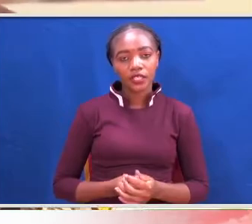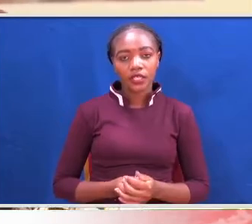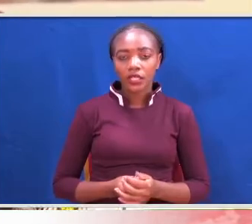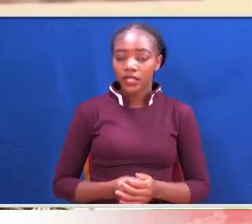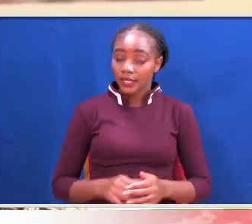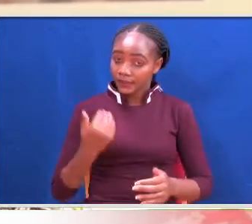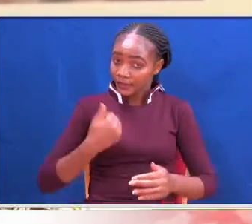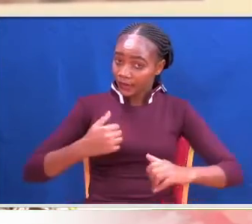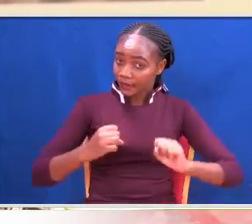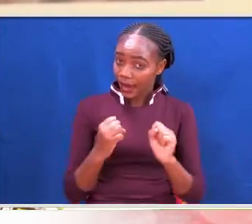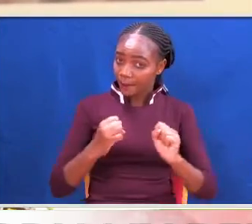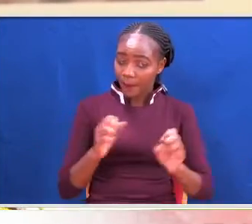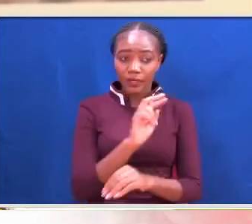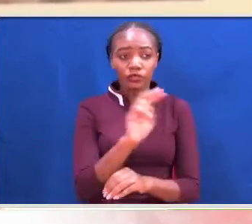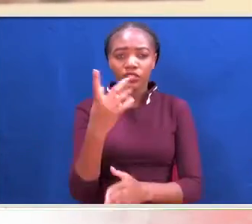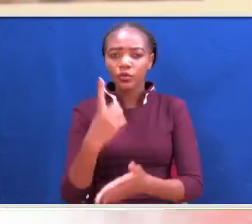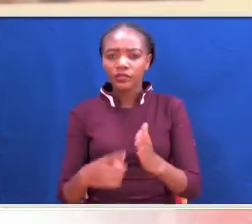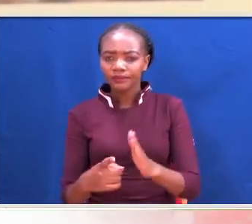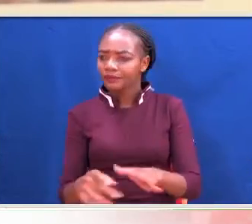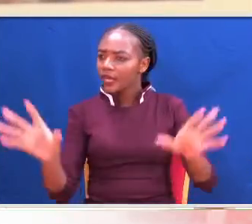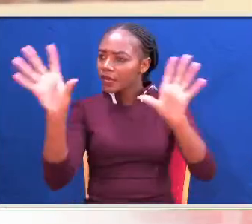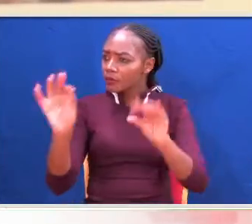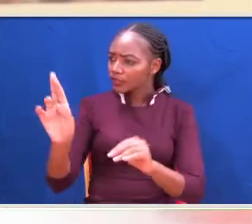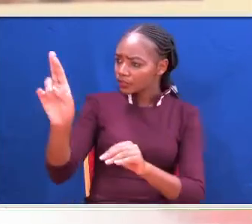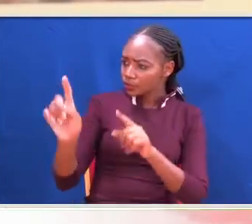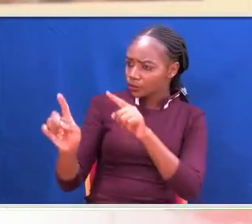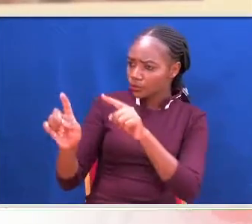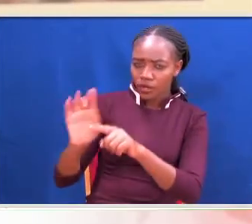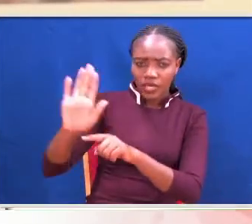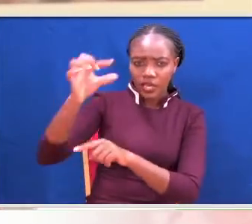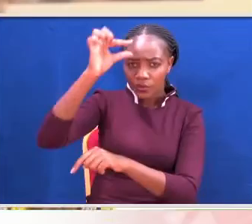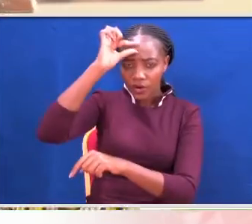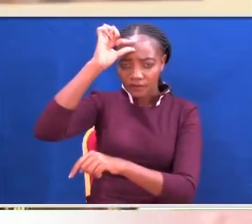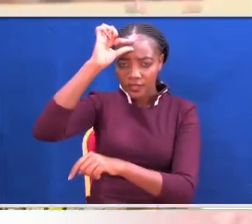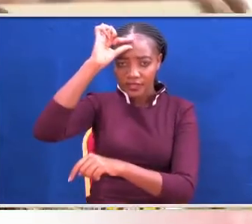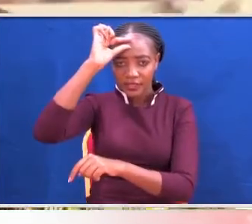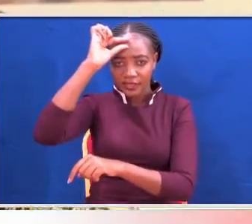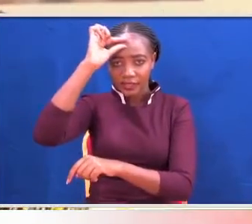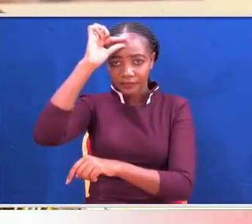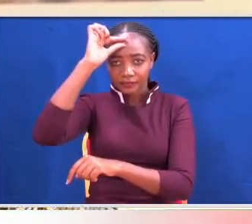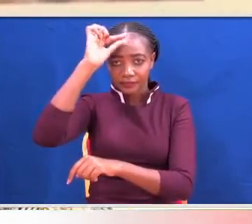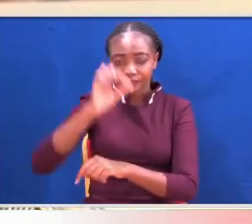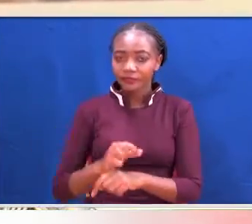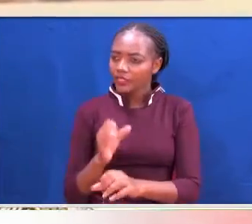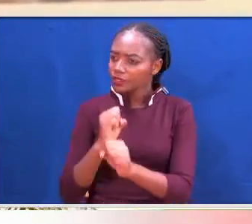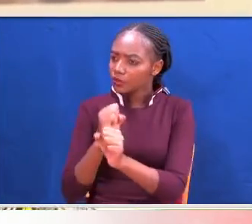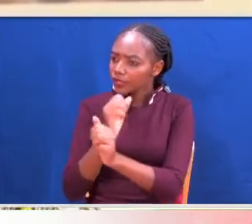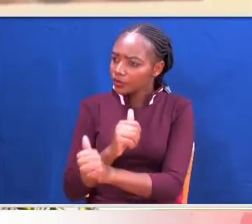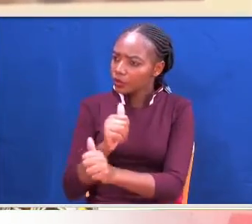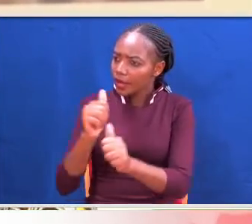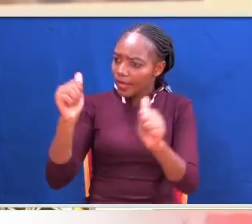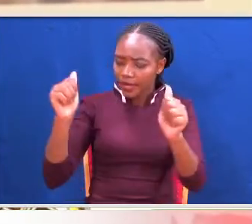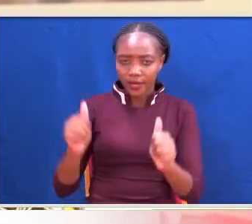I'm happy to see, Your Excellency, that your government has picked up from what we said